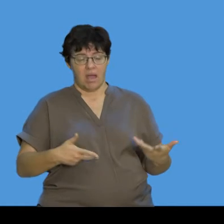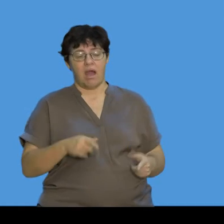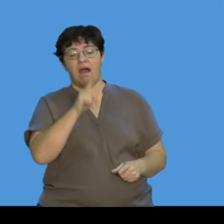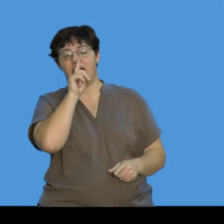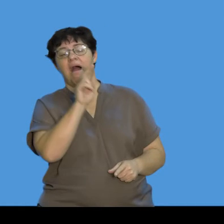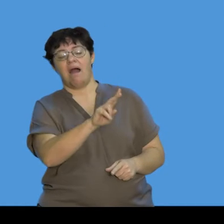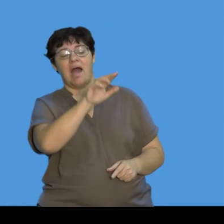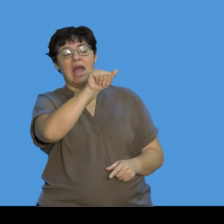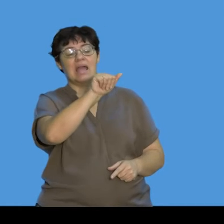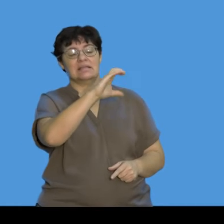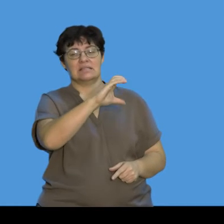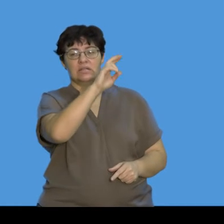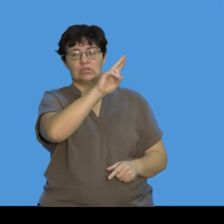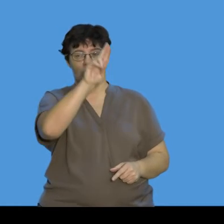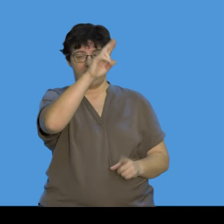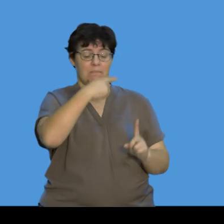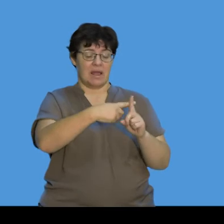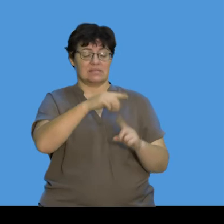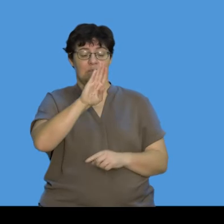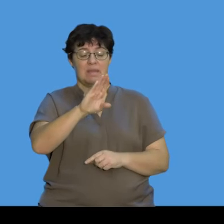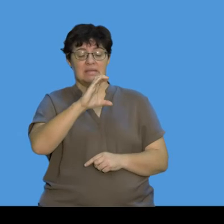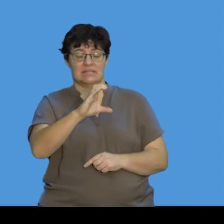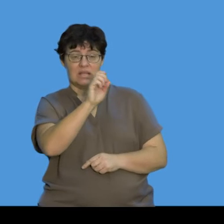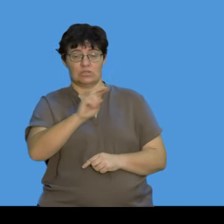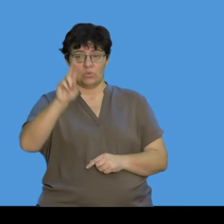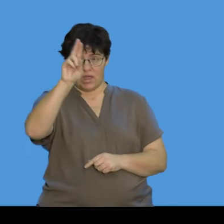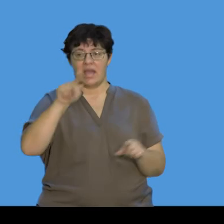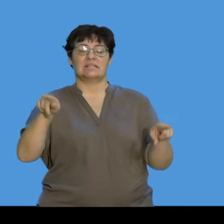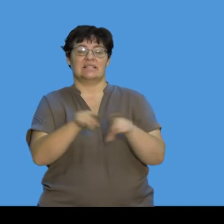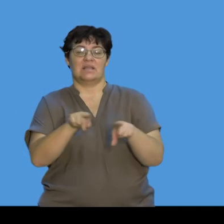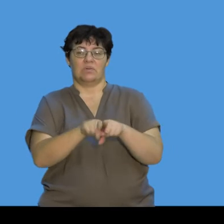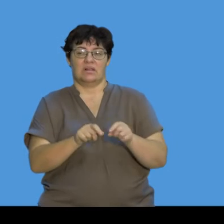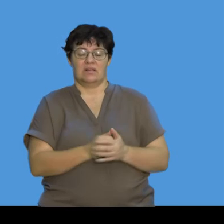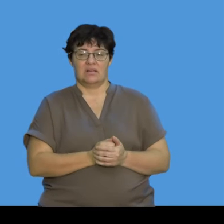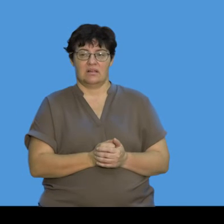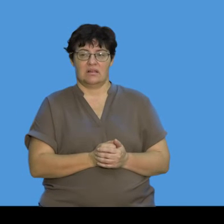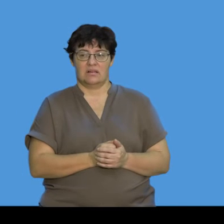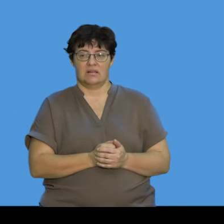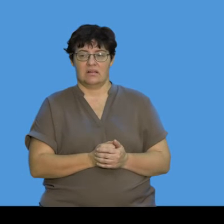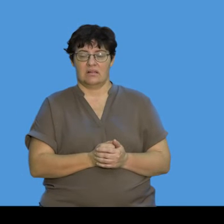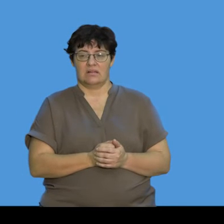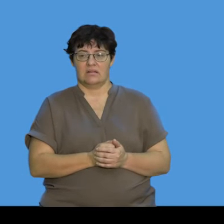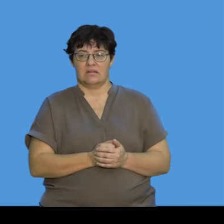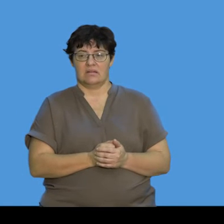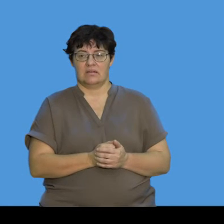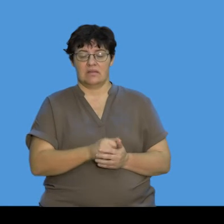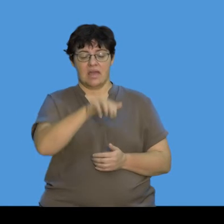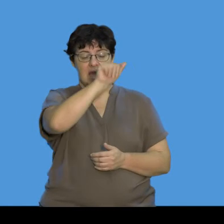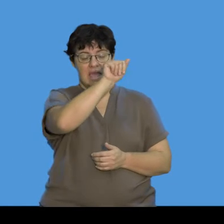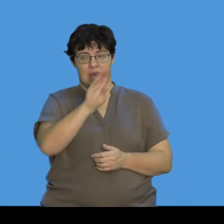now I land with AC squared plus BC squared is equals to